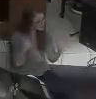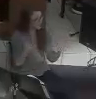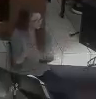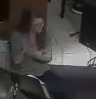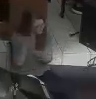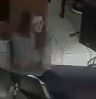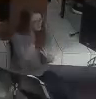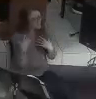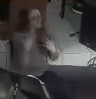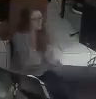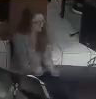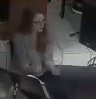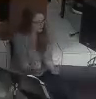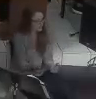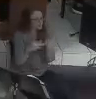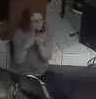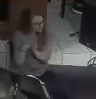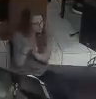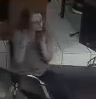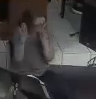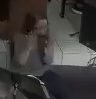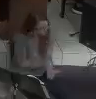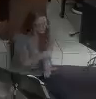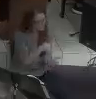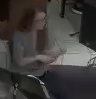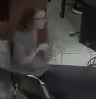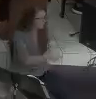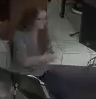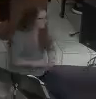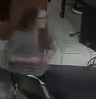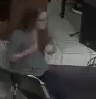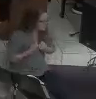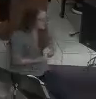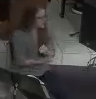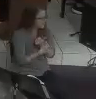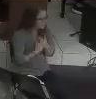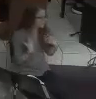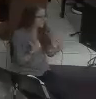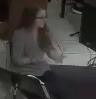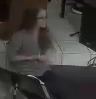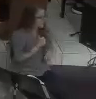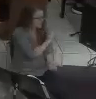need to live the loving and courageous life. Amen and amen. Amen.